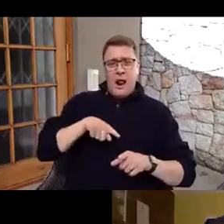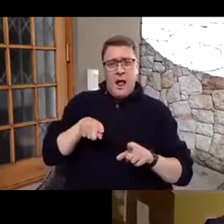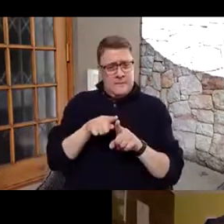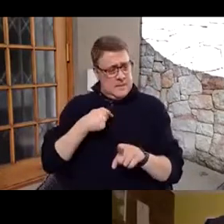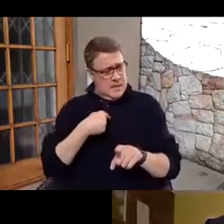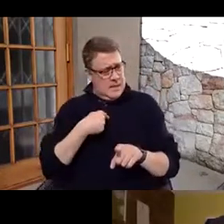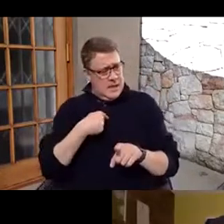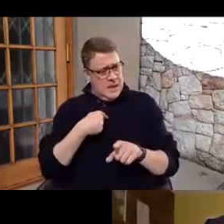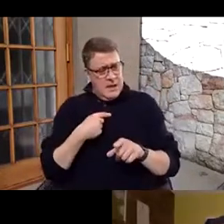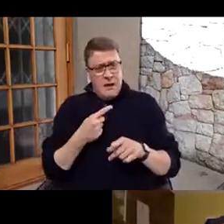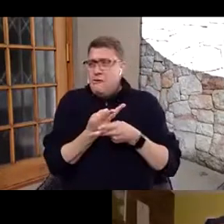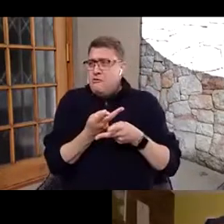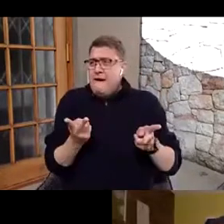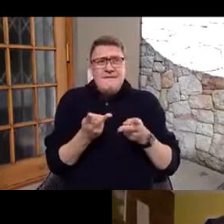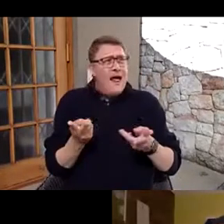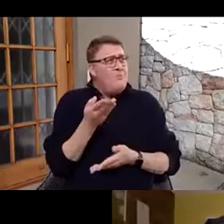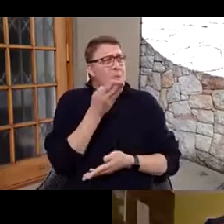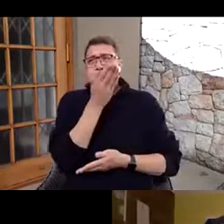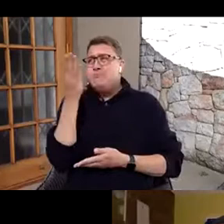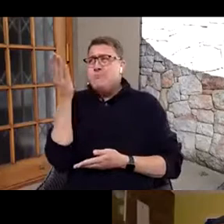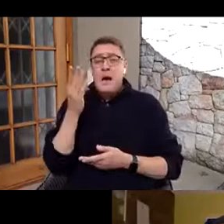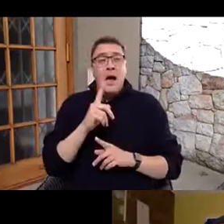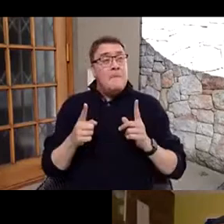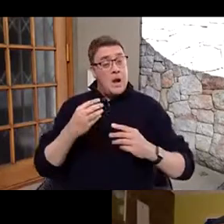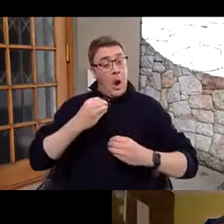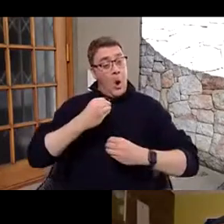and ready available, yet our own